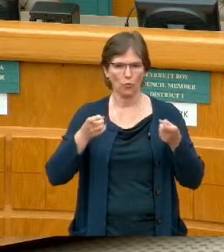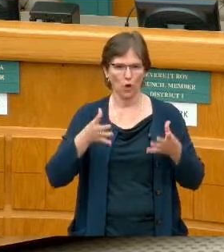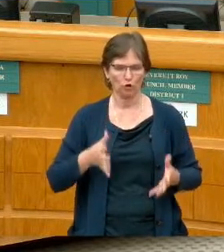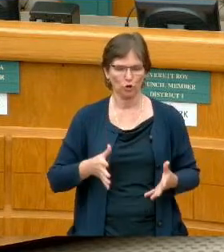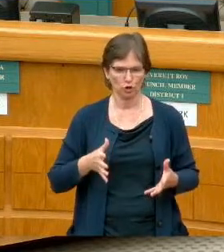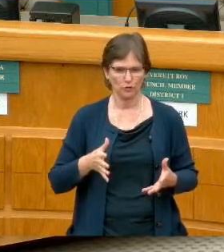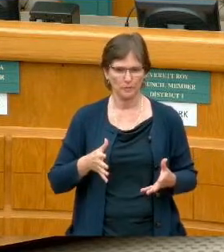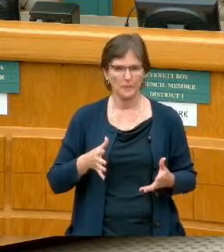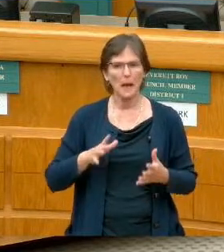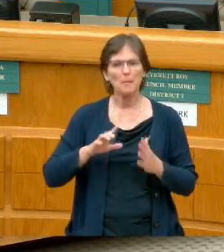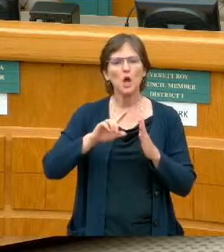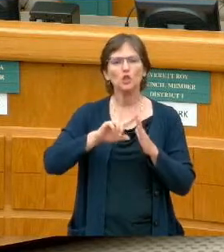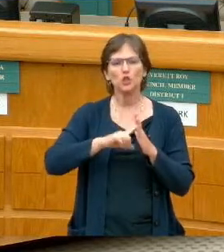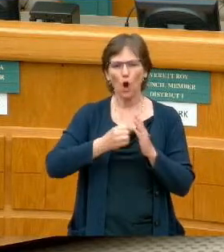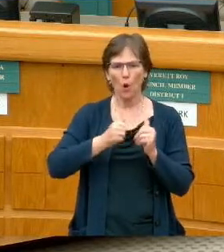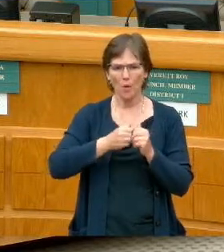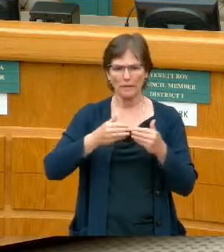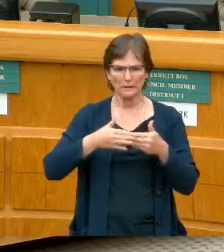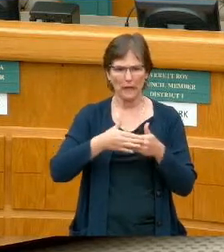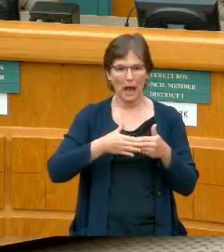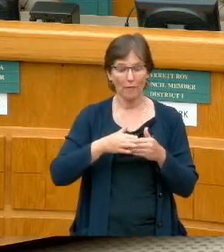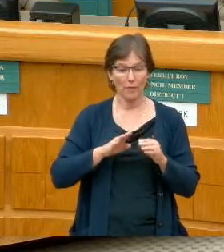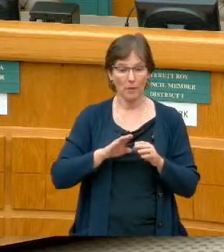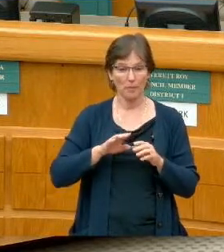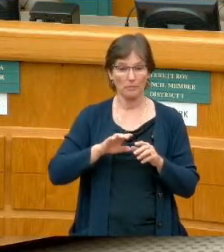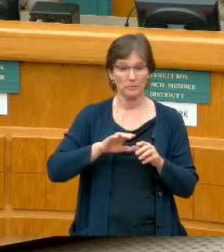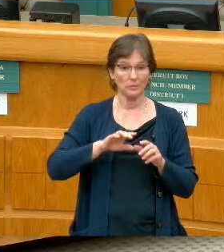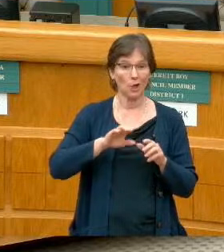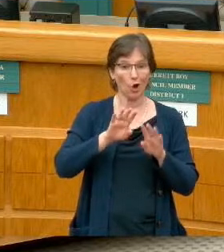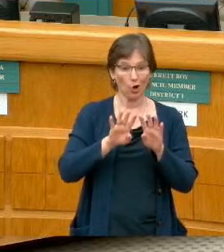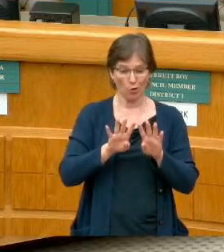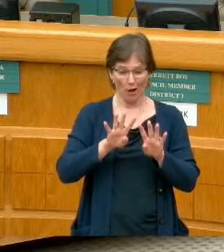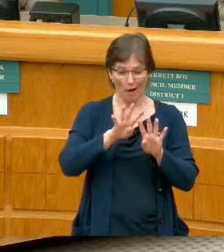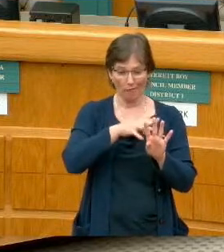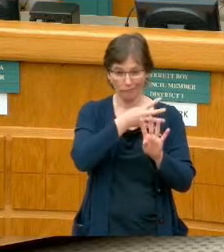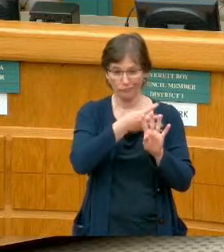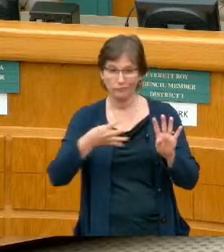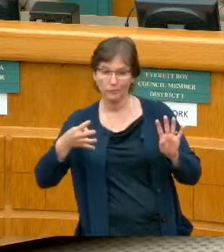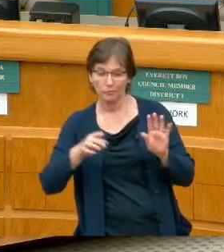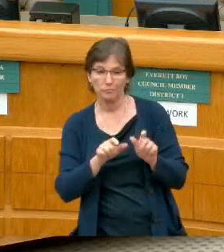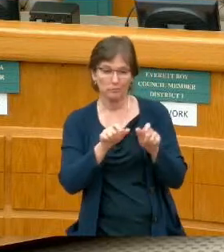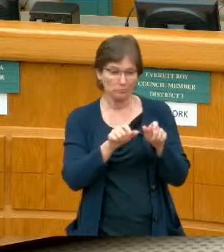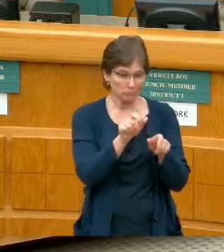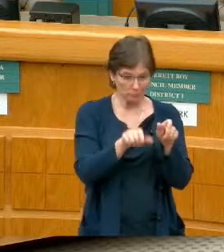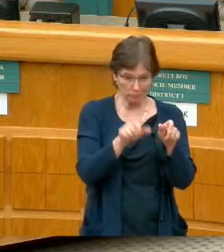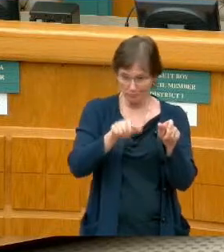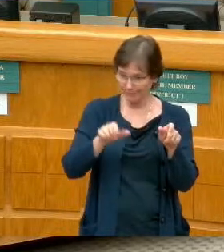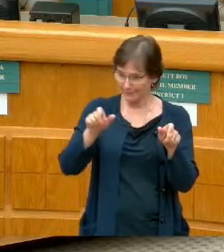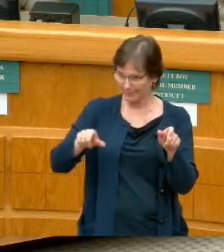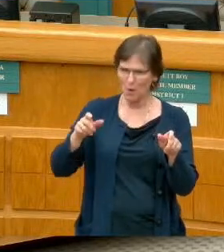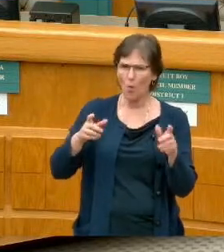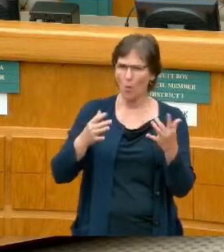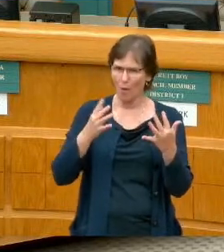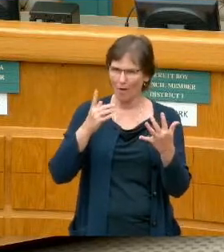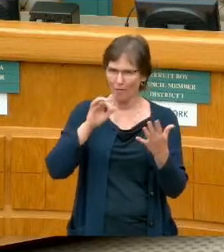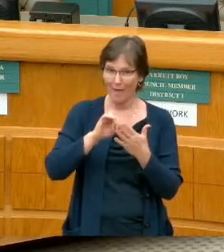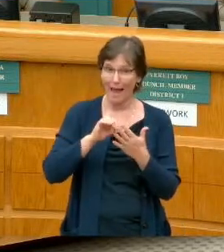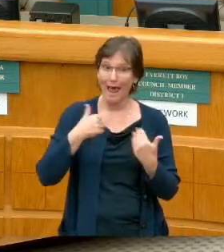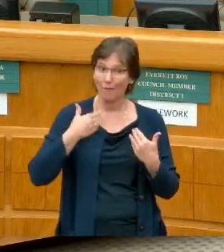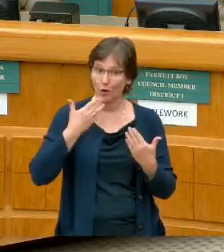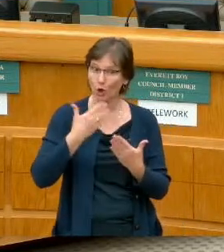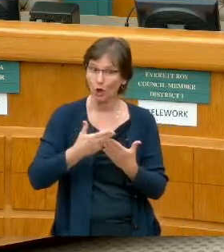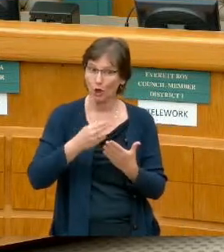bar graph. And I have some really exciting news. Is the bar graph? I'm going to wait a second for it to come up here. There it